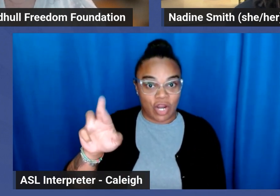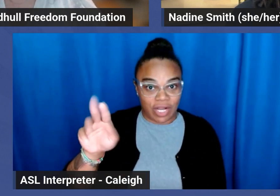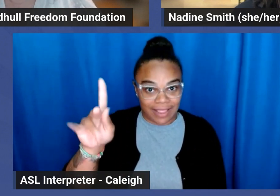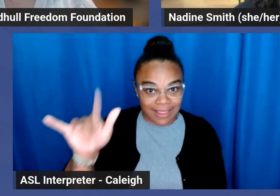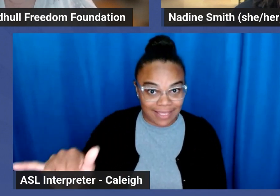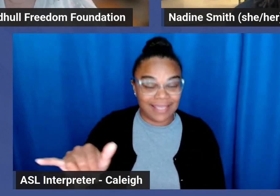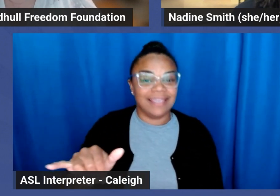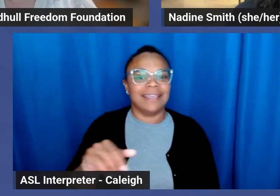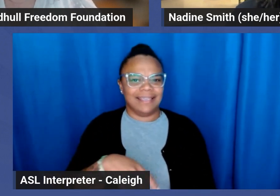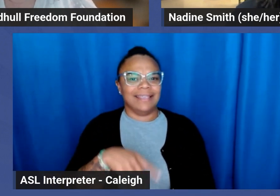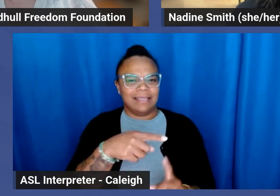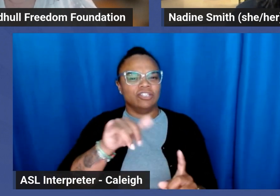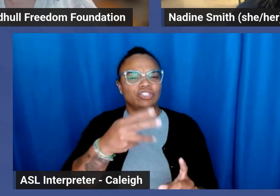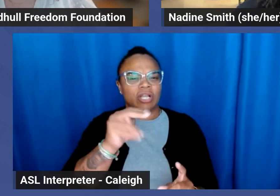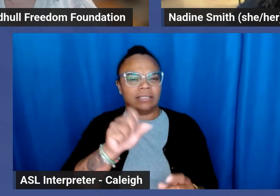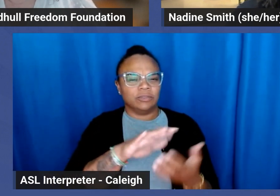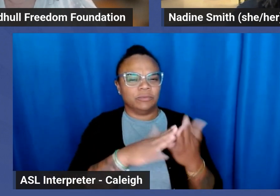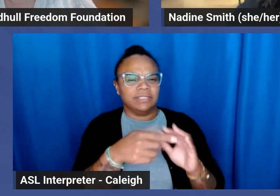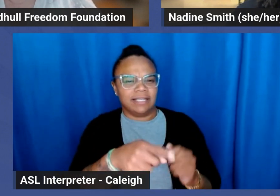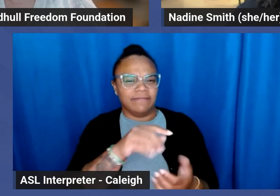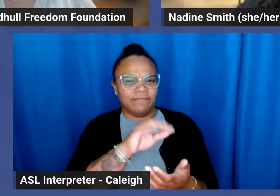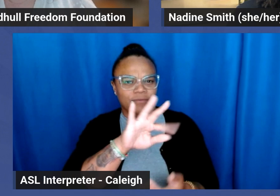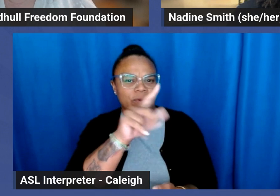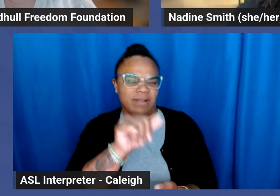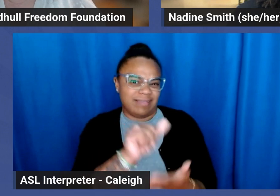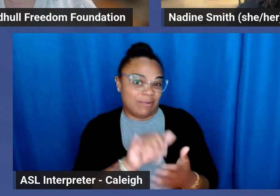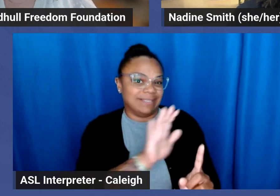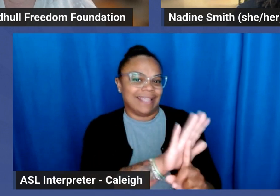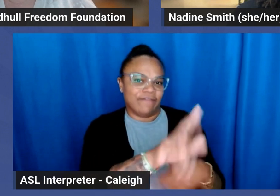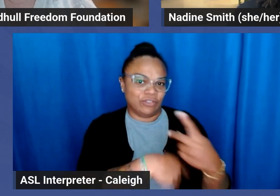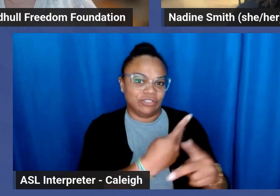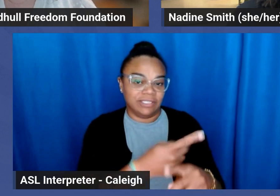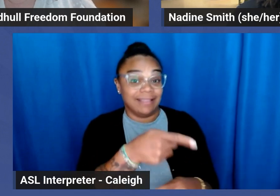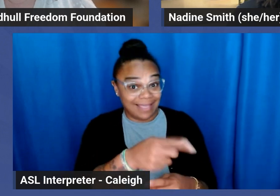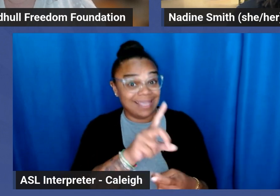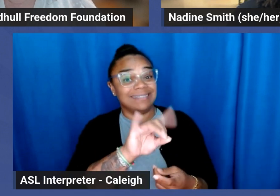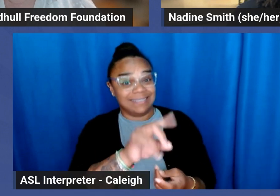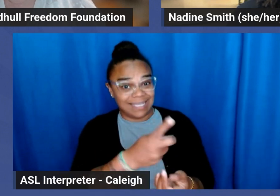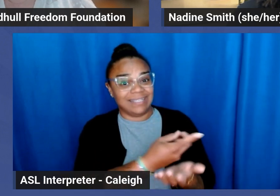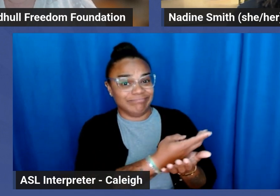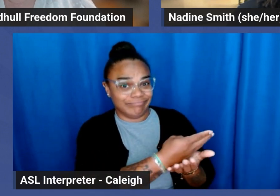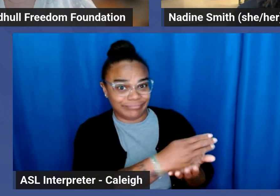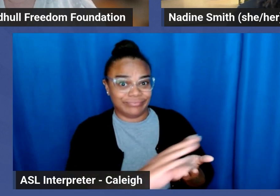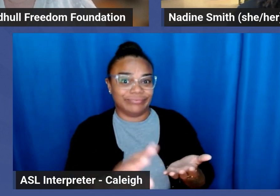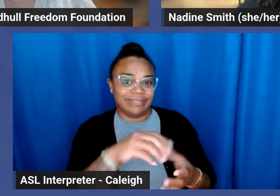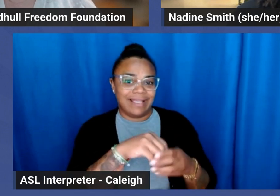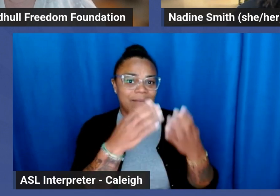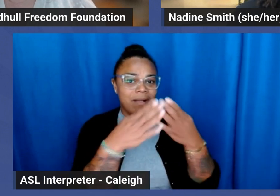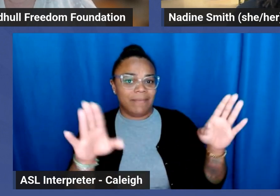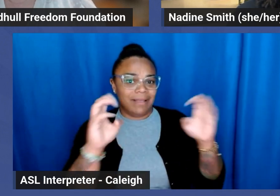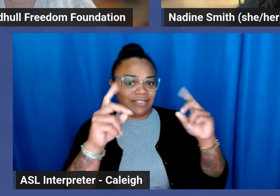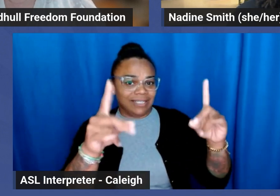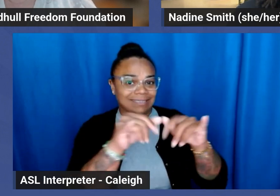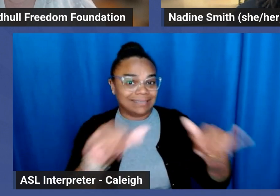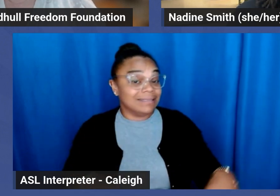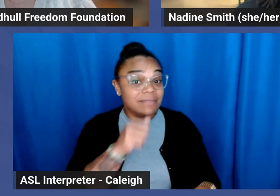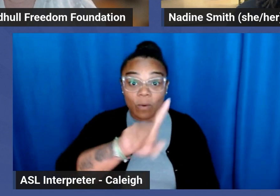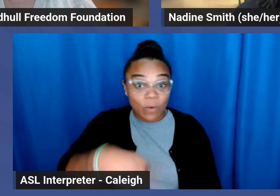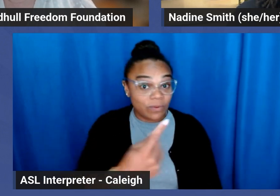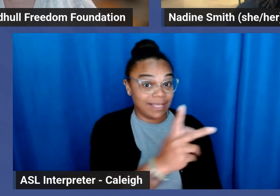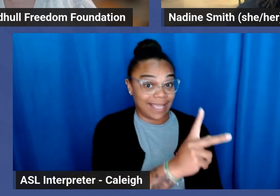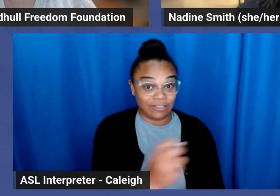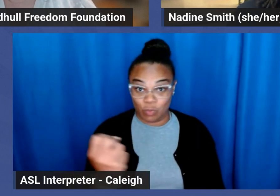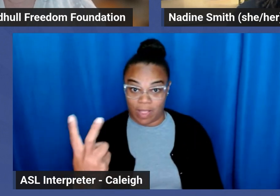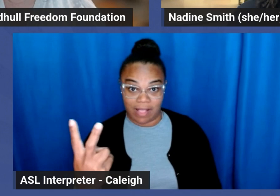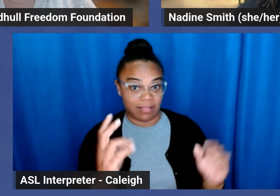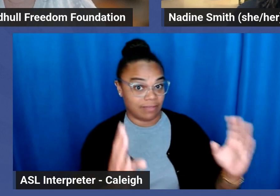McCarthy version in Florida, and they did purges in the public education system, not just K through 12, but in universities,